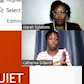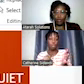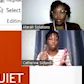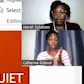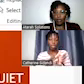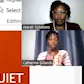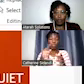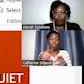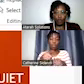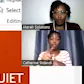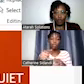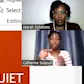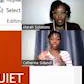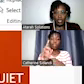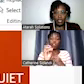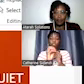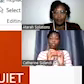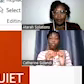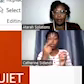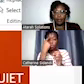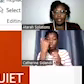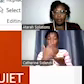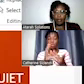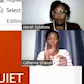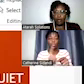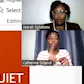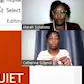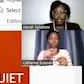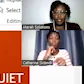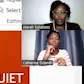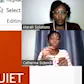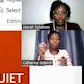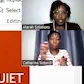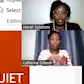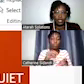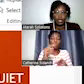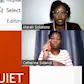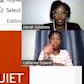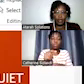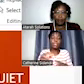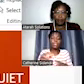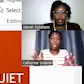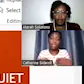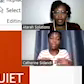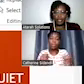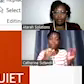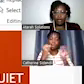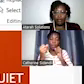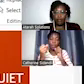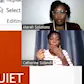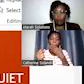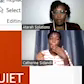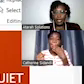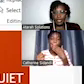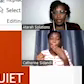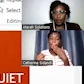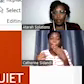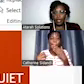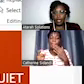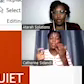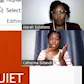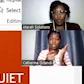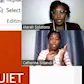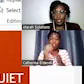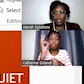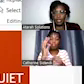own contribution to it. Embrace power of gratitude. Write a forward plan